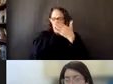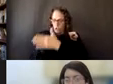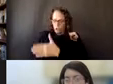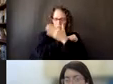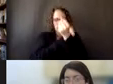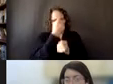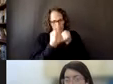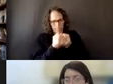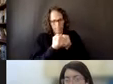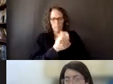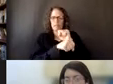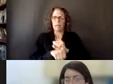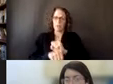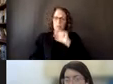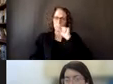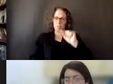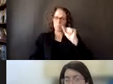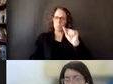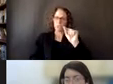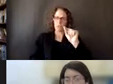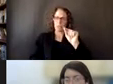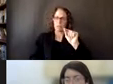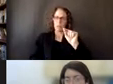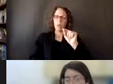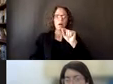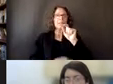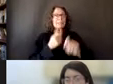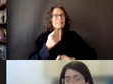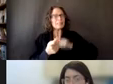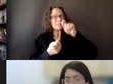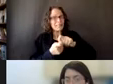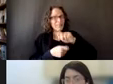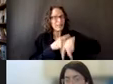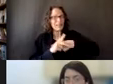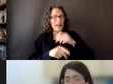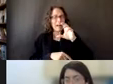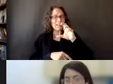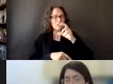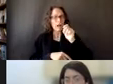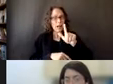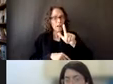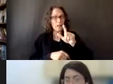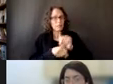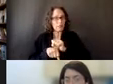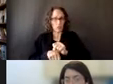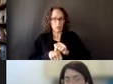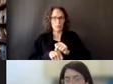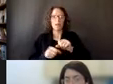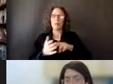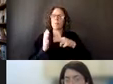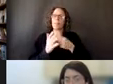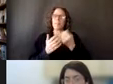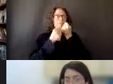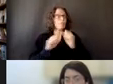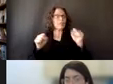protect slavery, chattel slavery. And it restricted free Black people from living in the